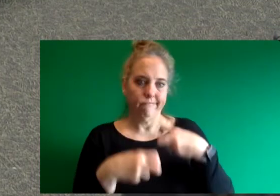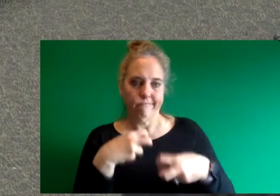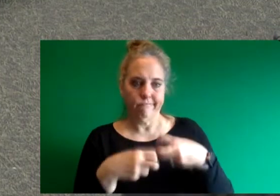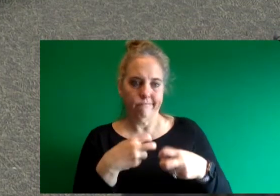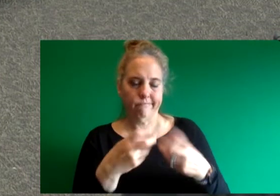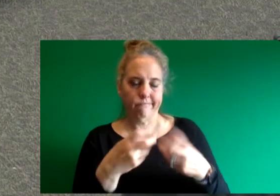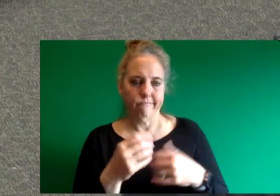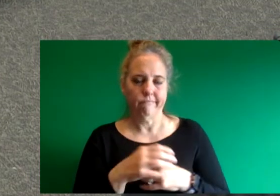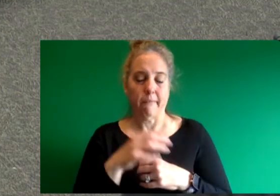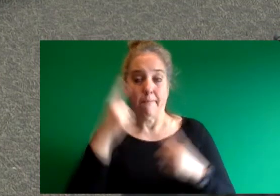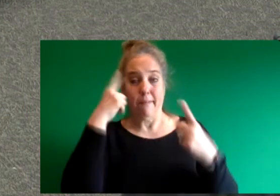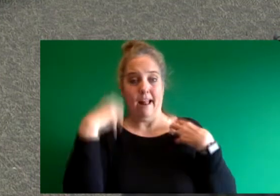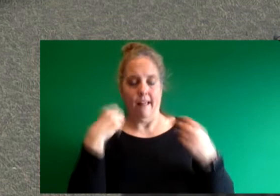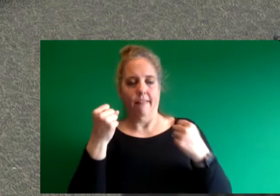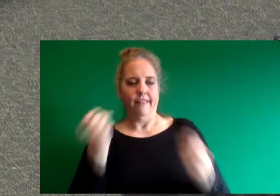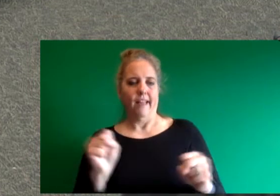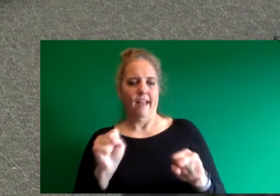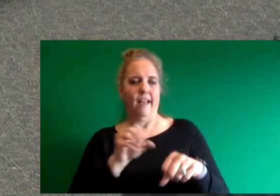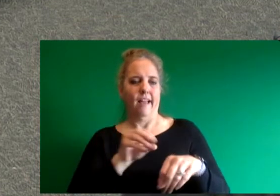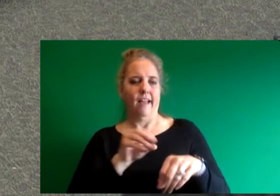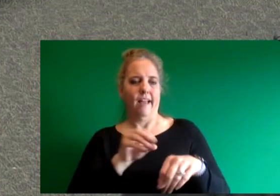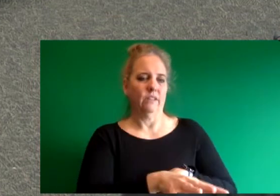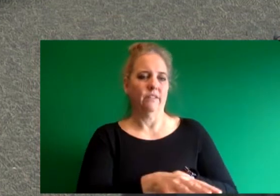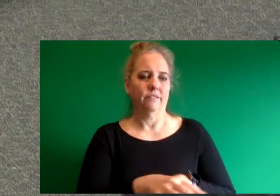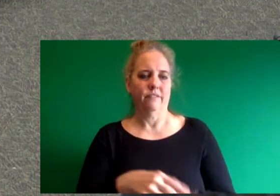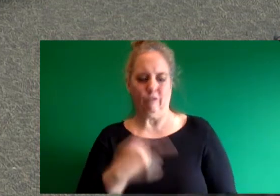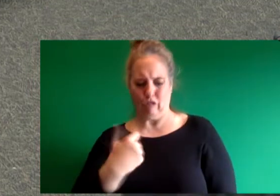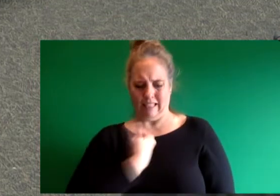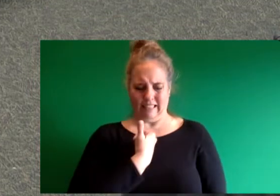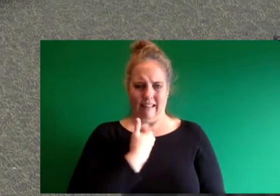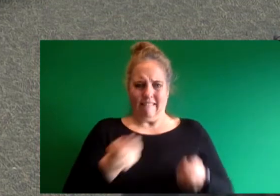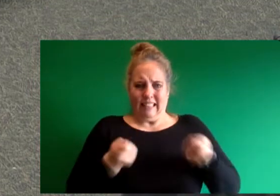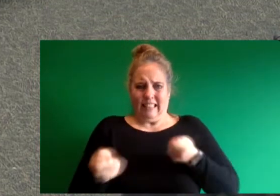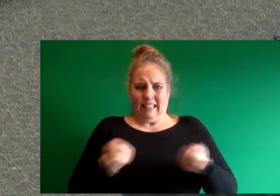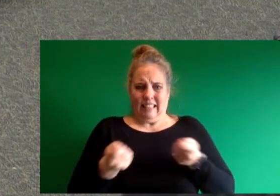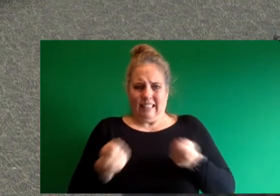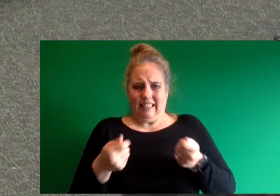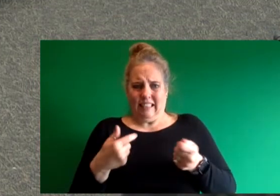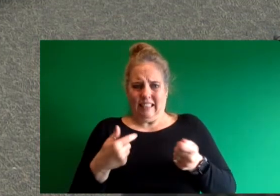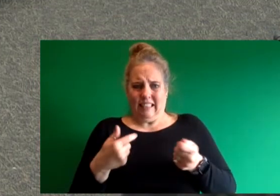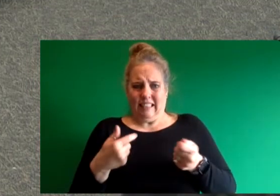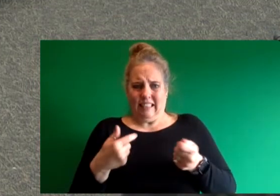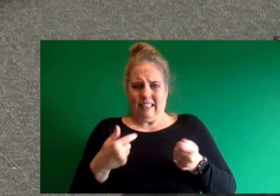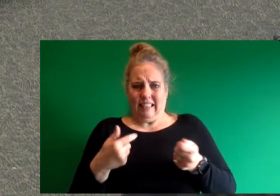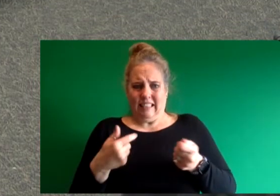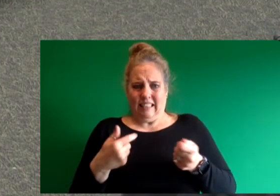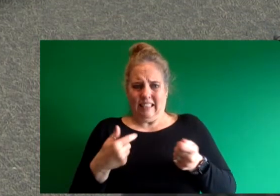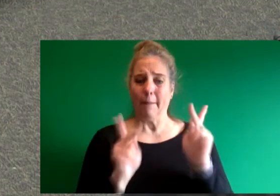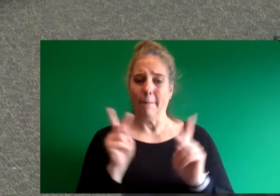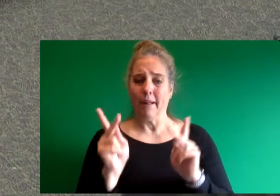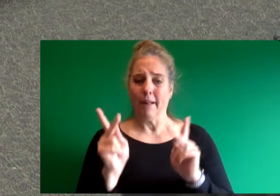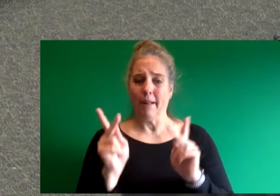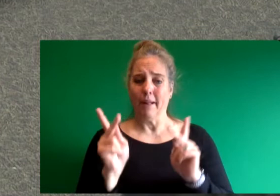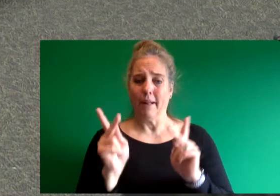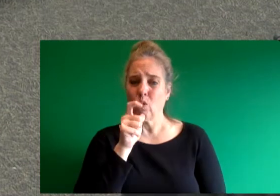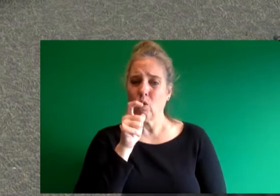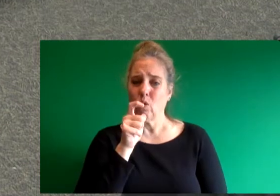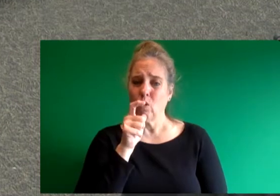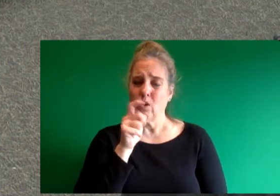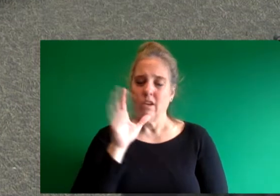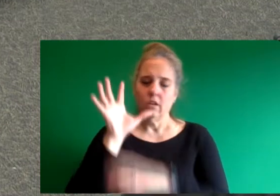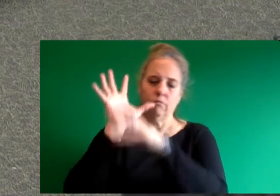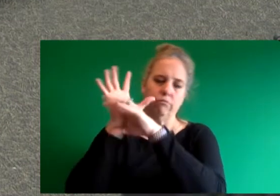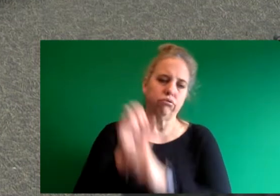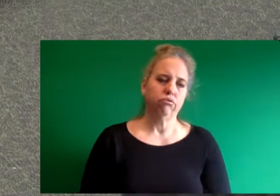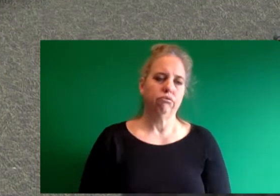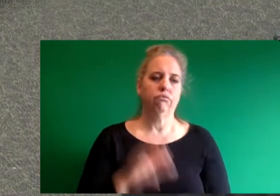reasons. But there are a spectrum. You know, we have those habitual users. We have those occasional users that procure sometimes